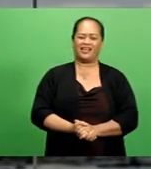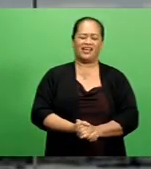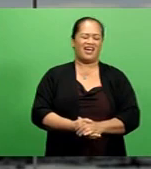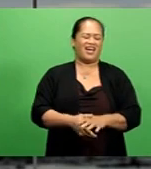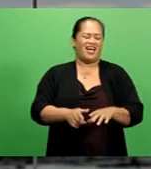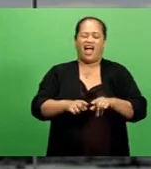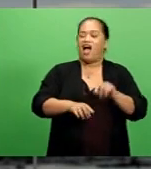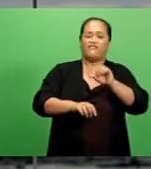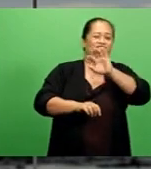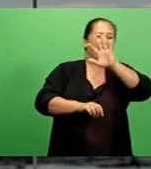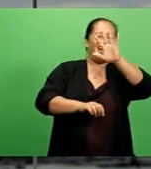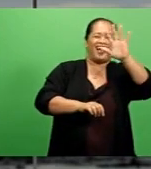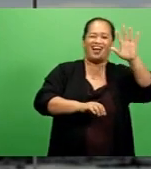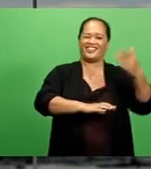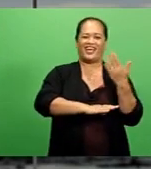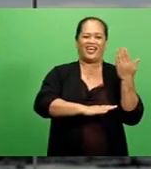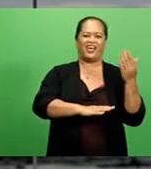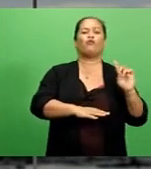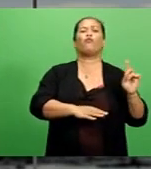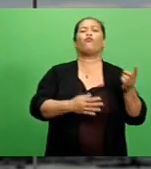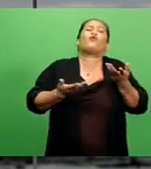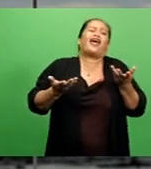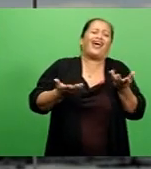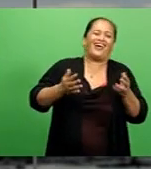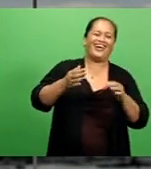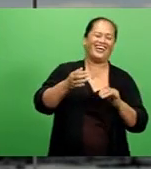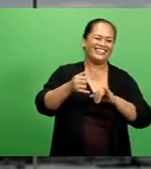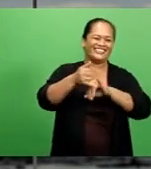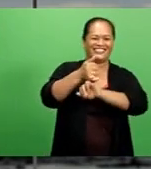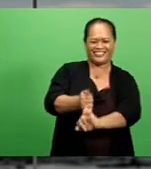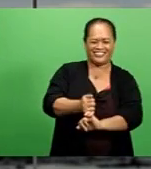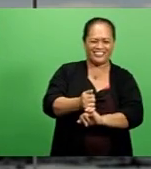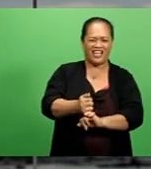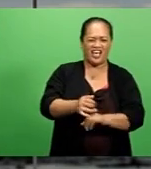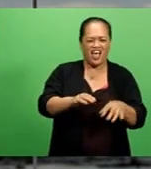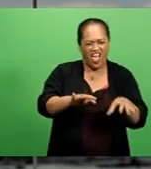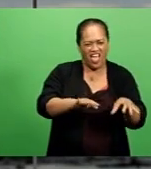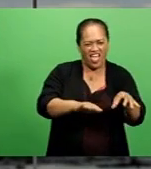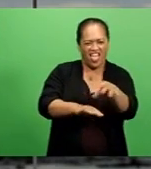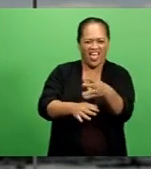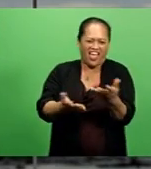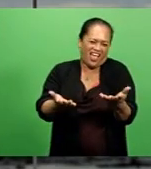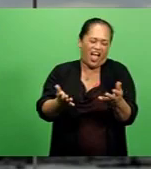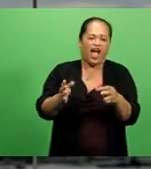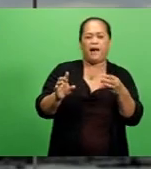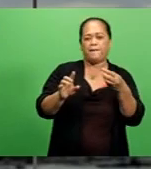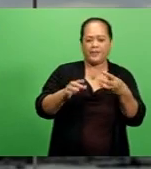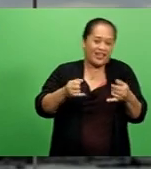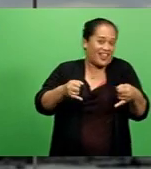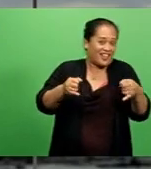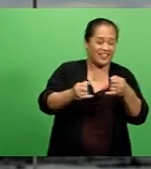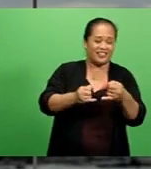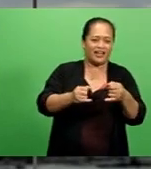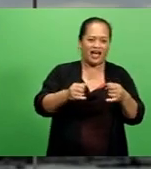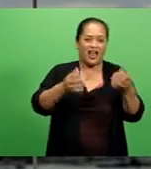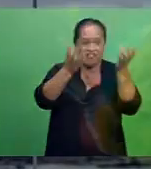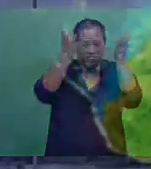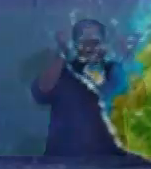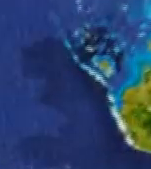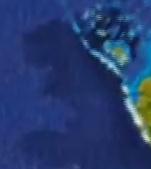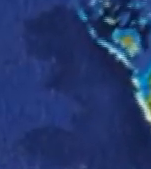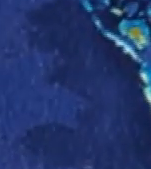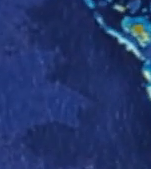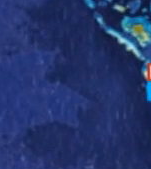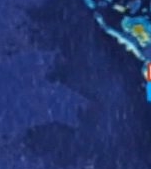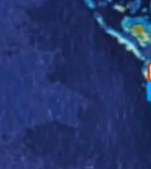Mostly fine day over the southern parts of the main islands, while cloud and showers were scattered across the north. In the west,